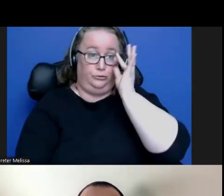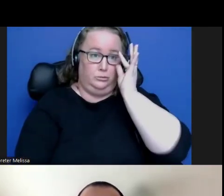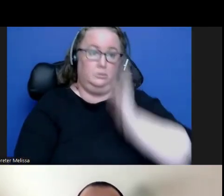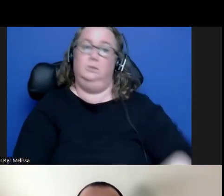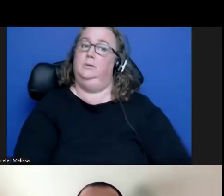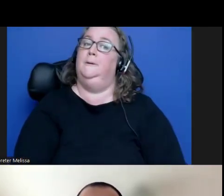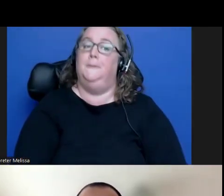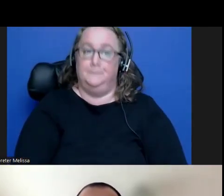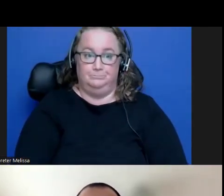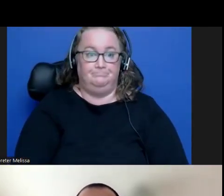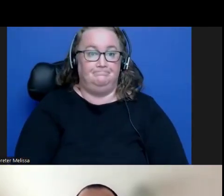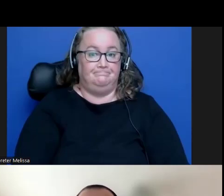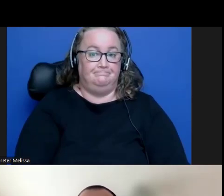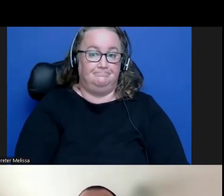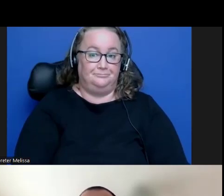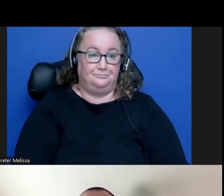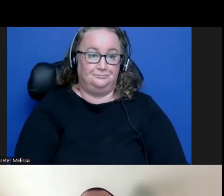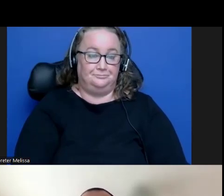Thank you.